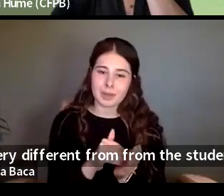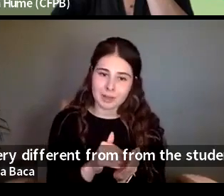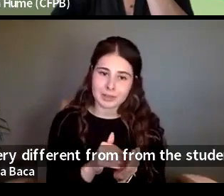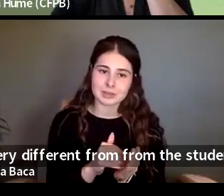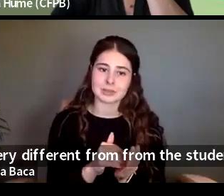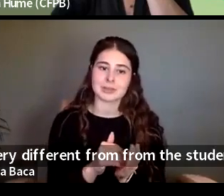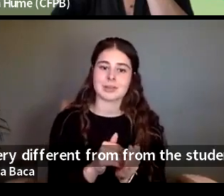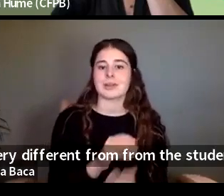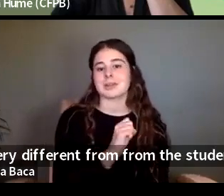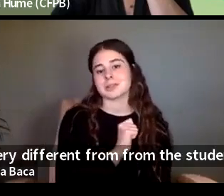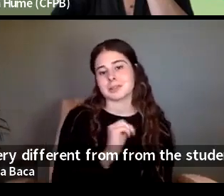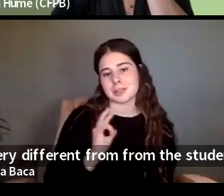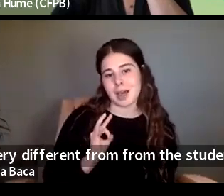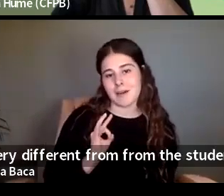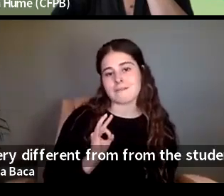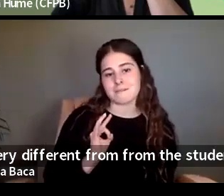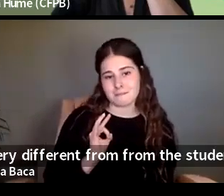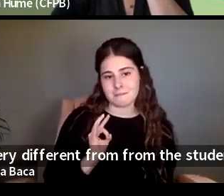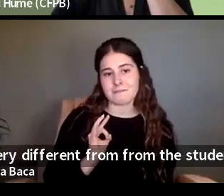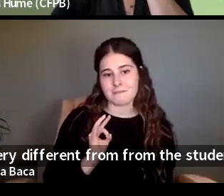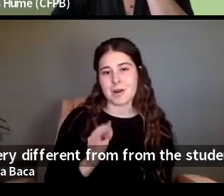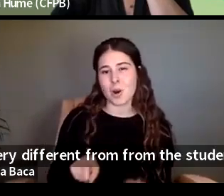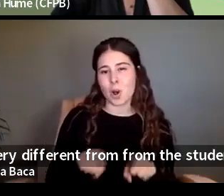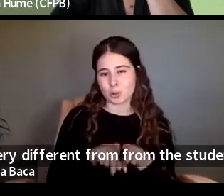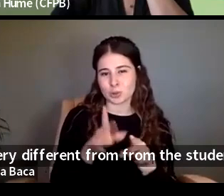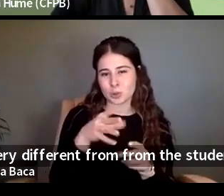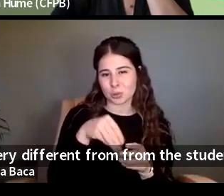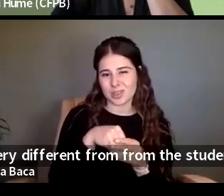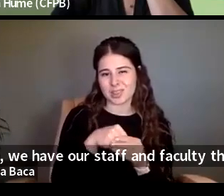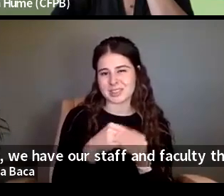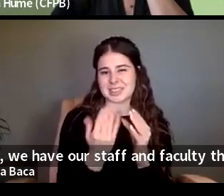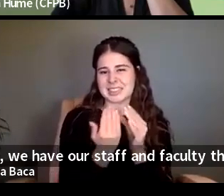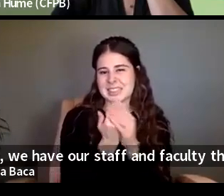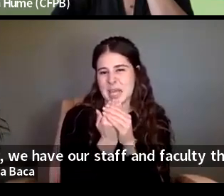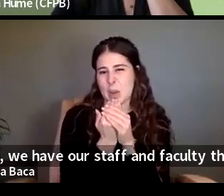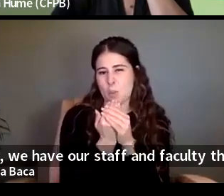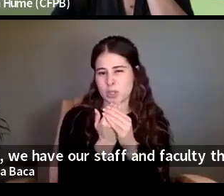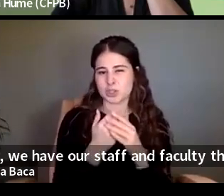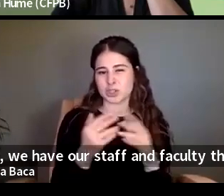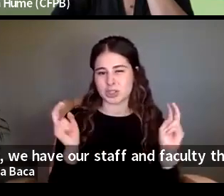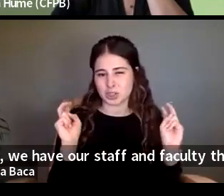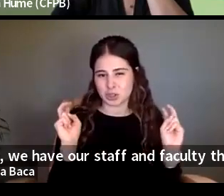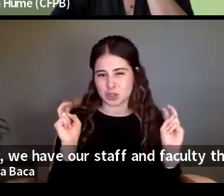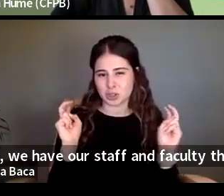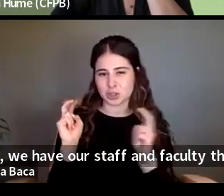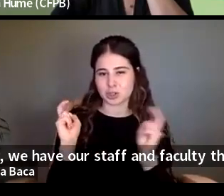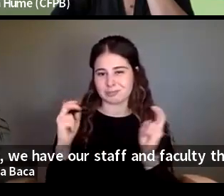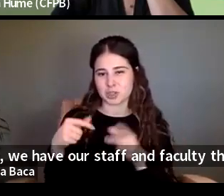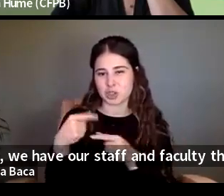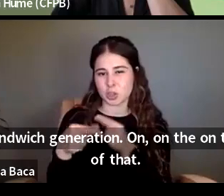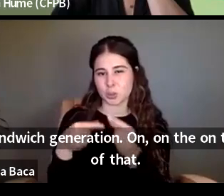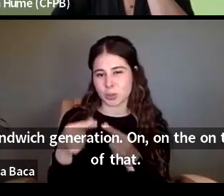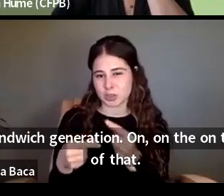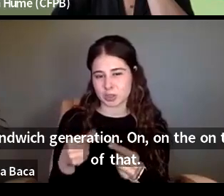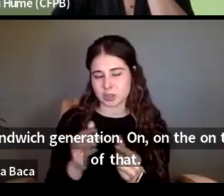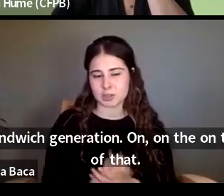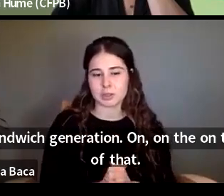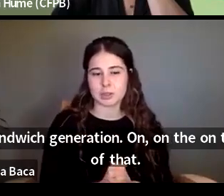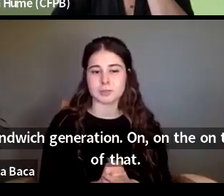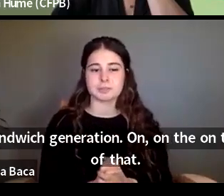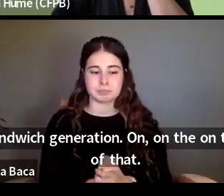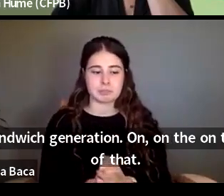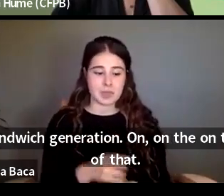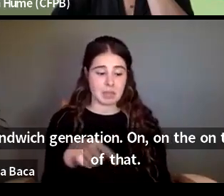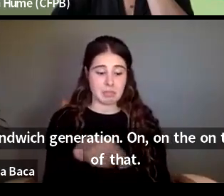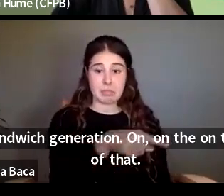faculty that are in this sandwich generation on the front end of that need those kinds of services